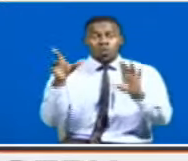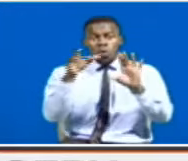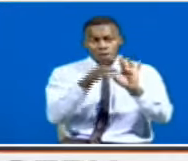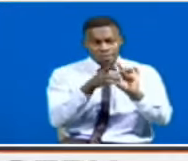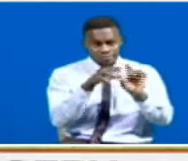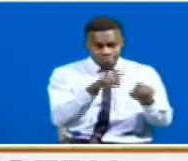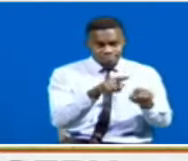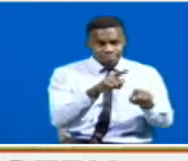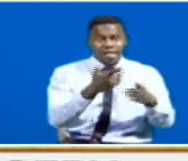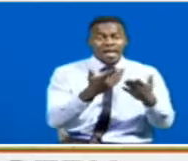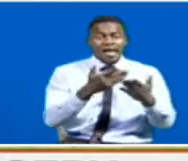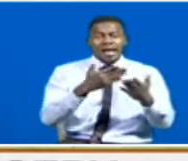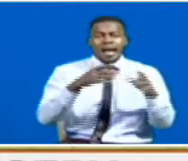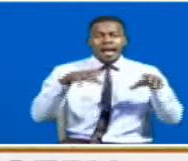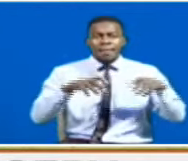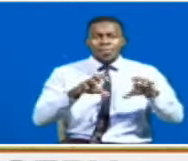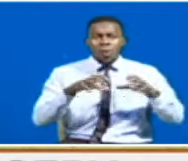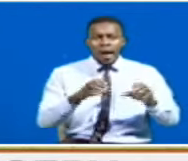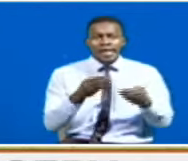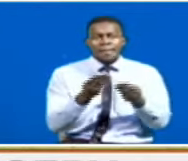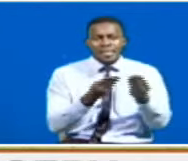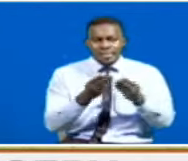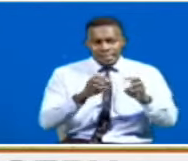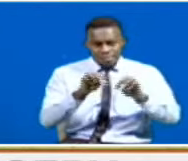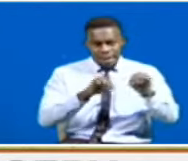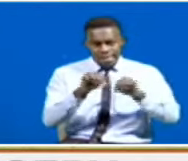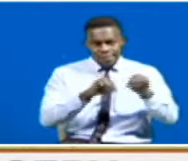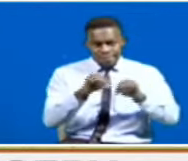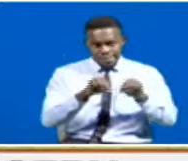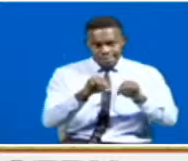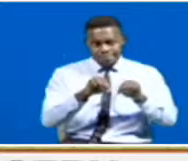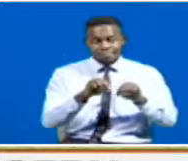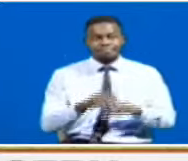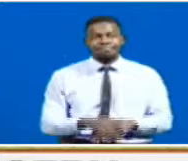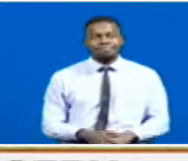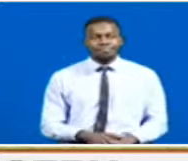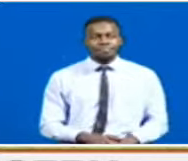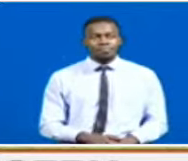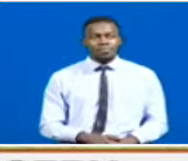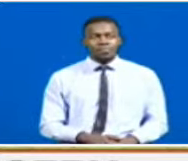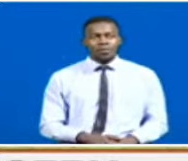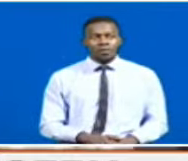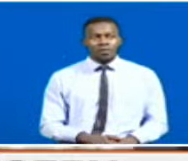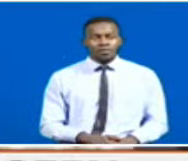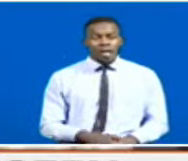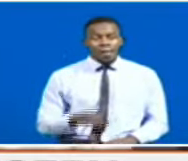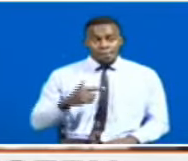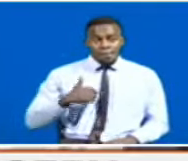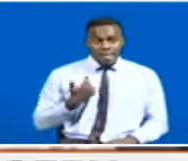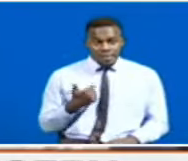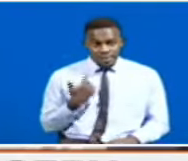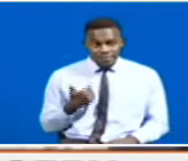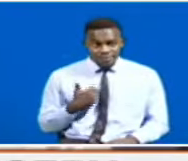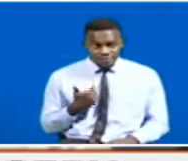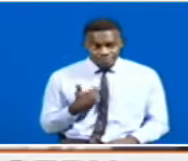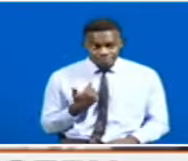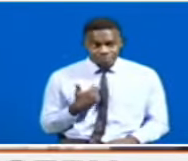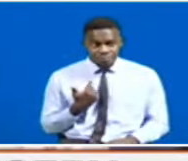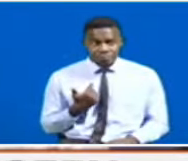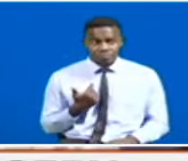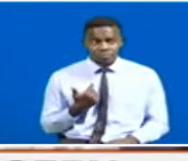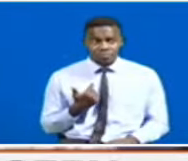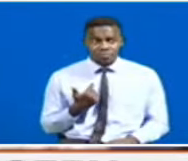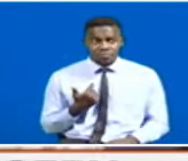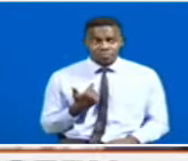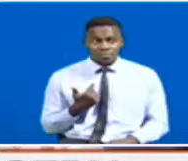was pursuing a diploma in business management. Dadi, ni kununulia kari. Mimi mwenye nikaambia uchinunulia sababu wewe umeniambia